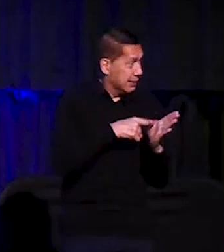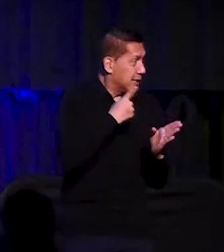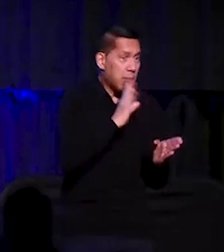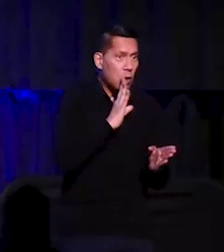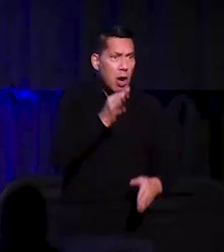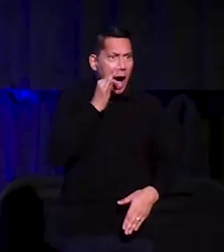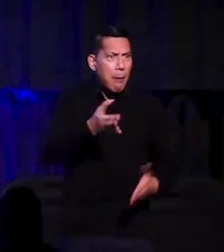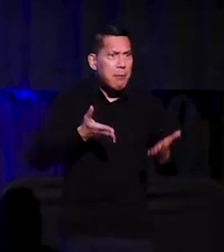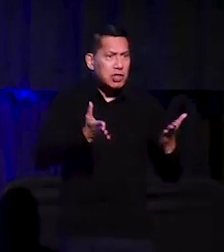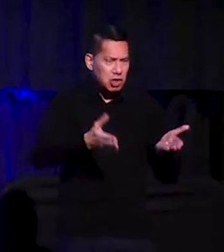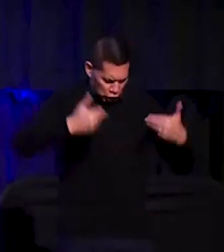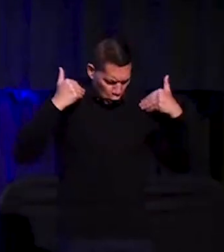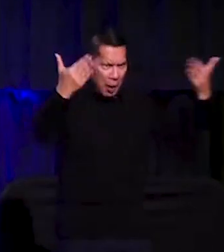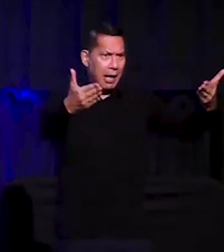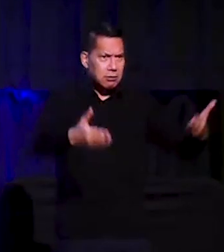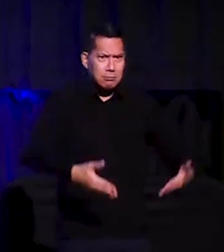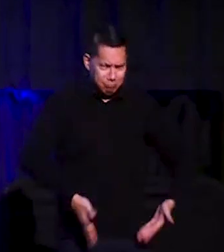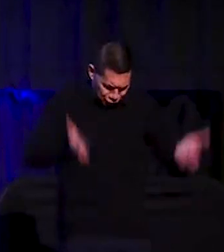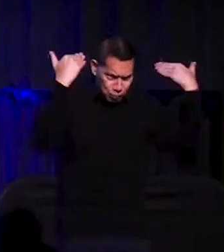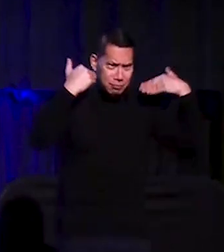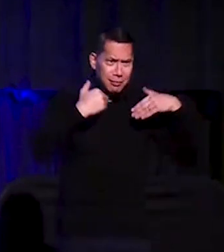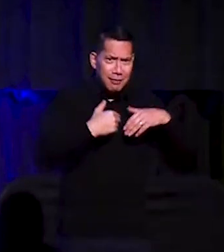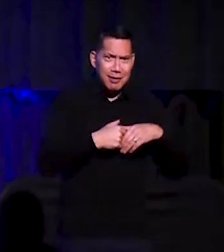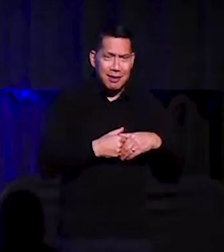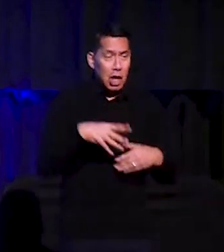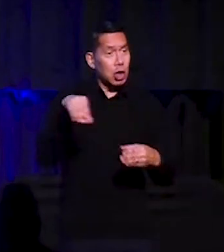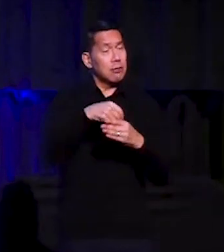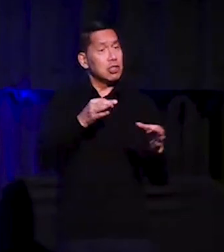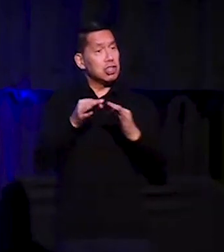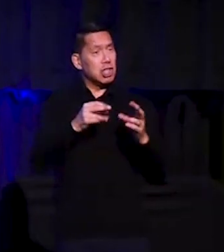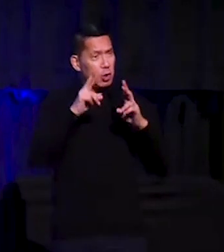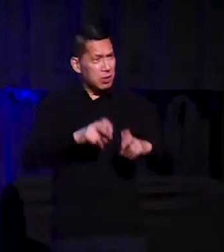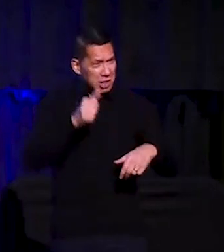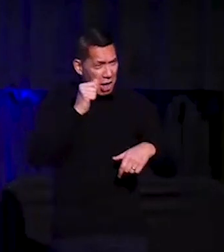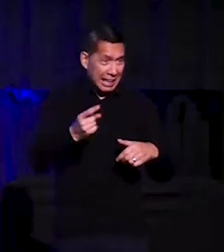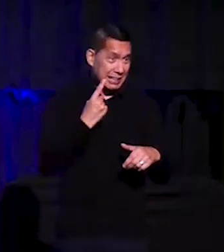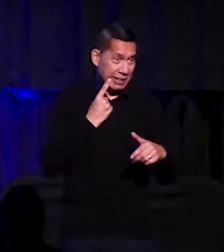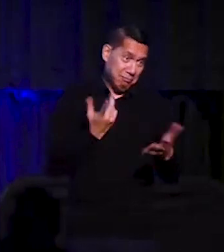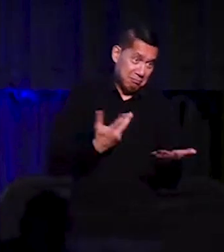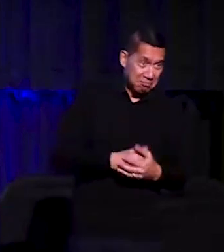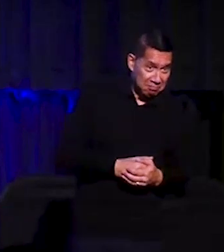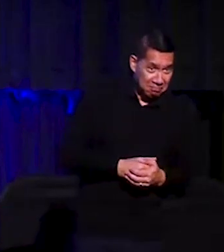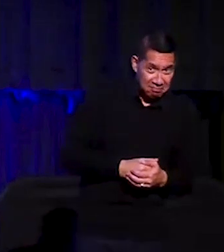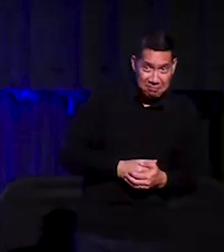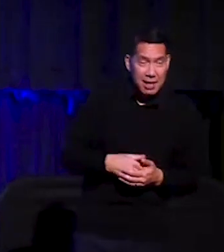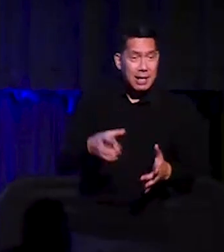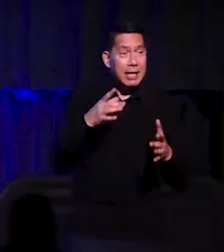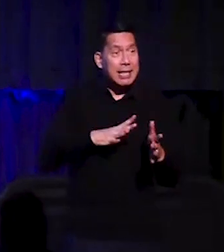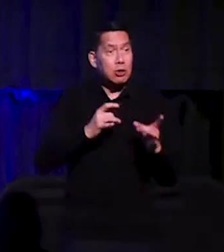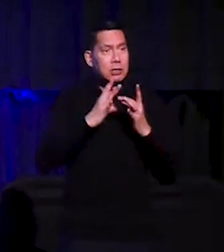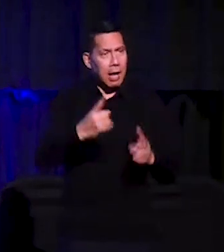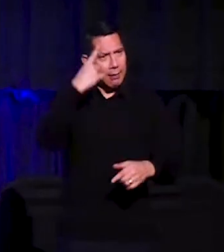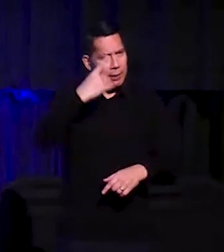just go ahead and do it. That's how I have inclusive design research at the ABC. So you just need to start